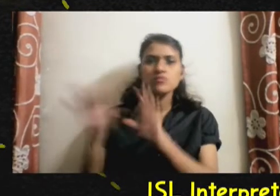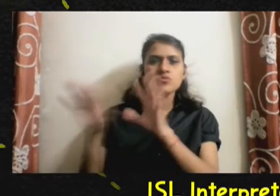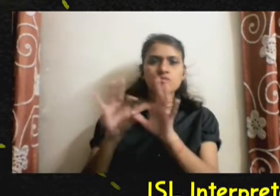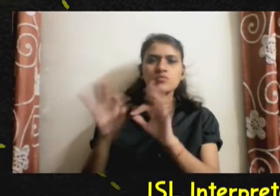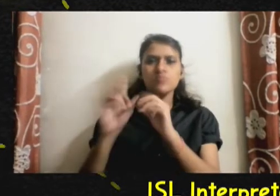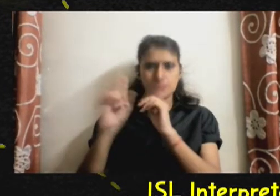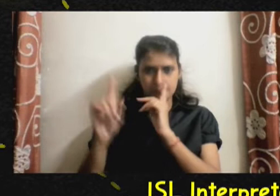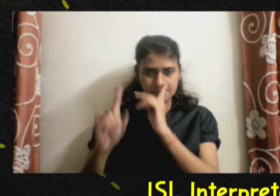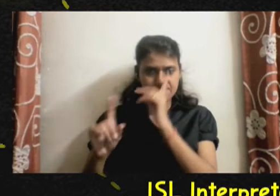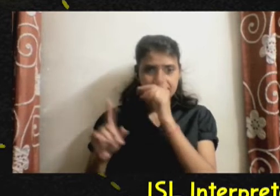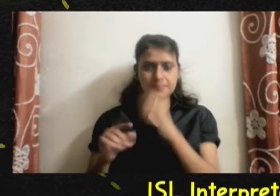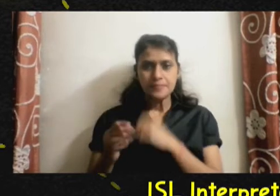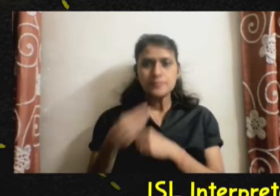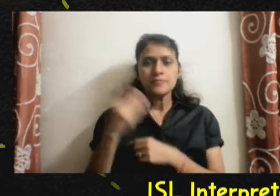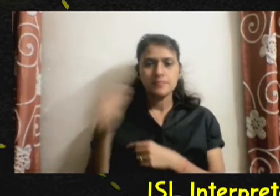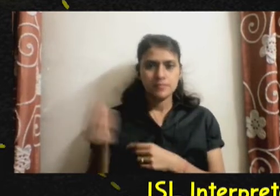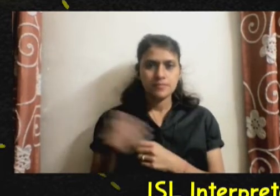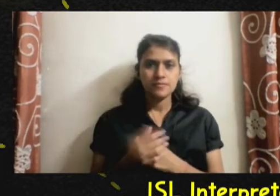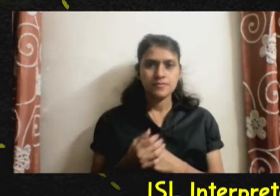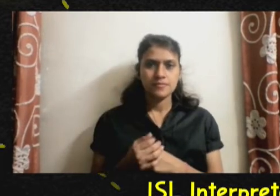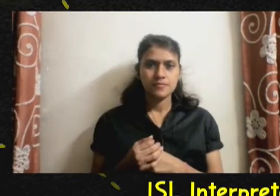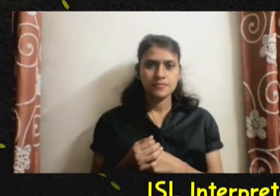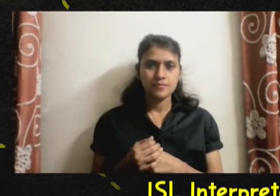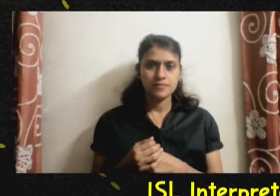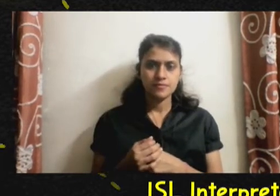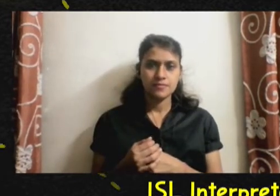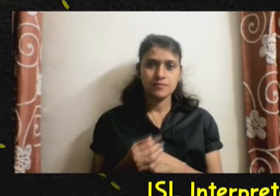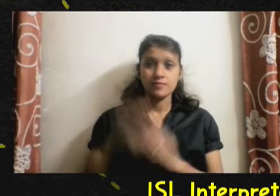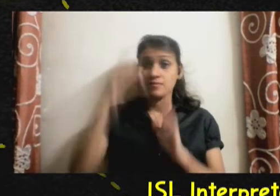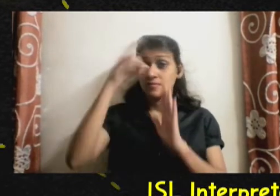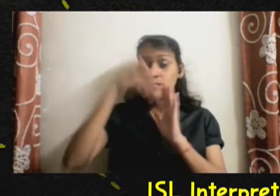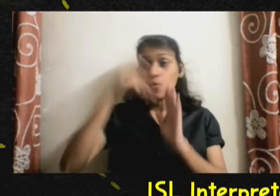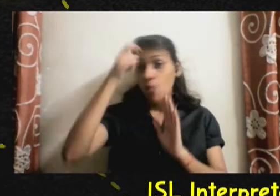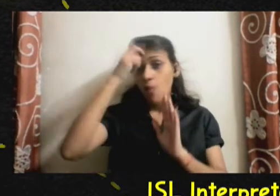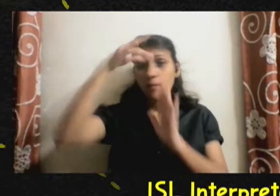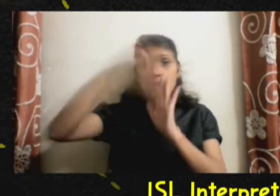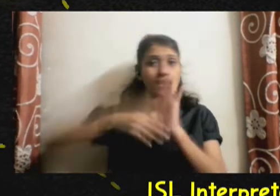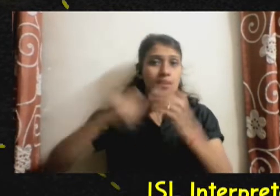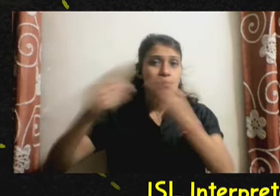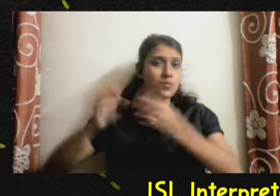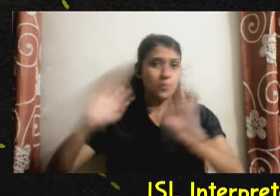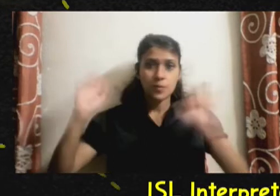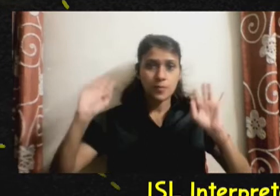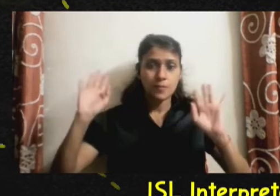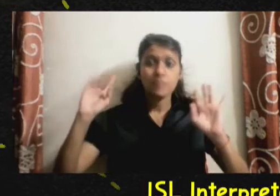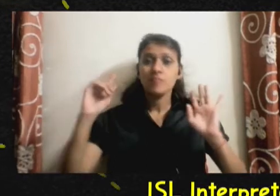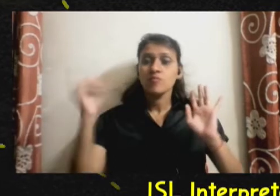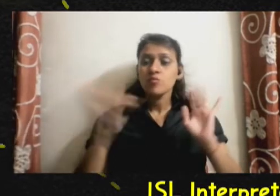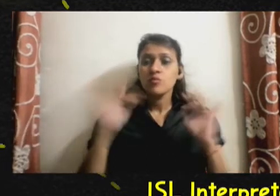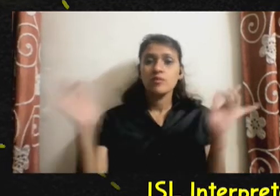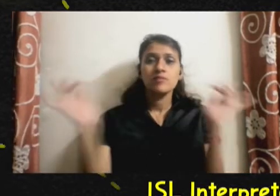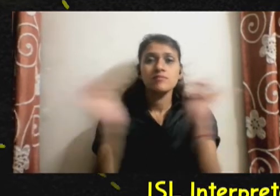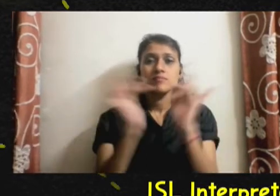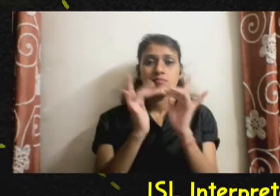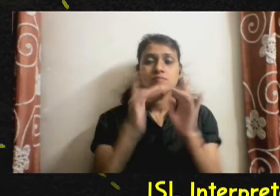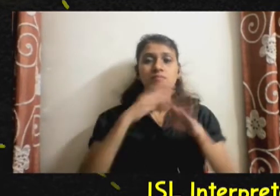provide, again, we're not providing the person the details of the problem. We are providing them the networking